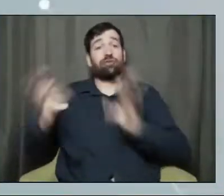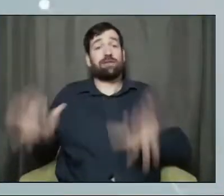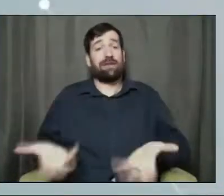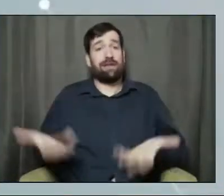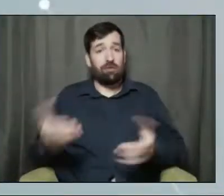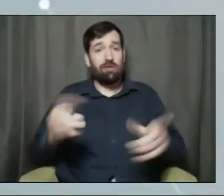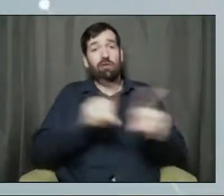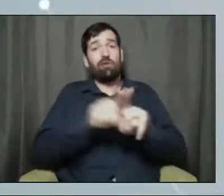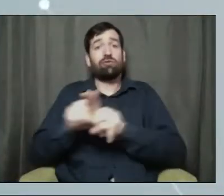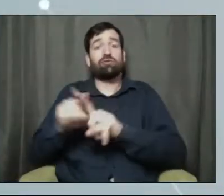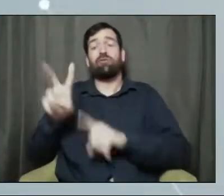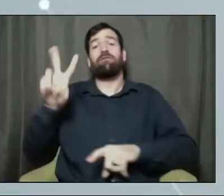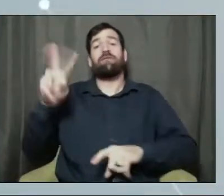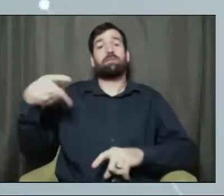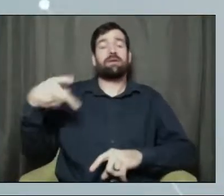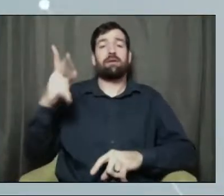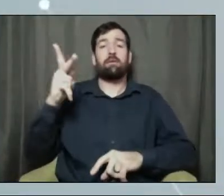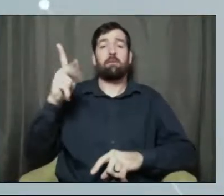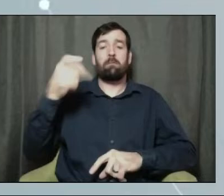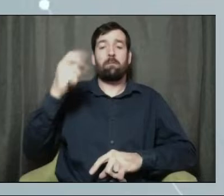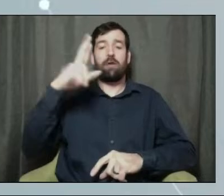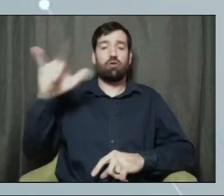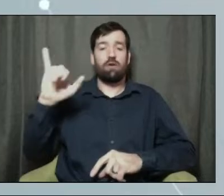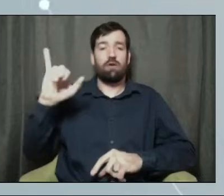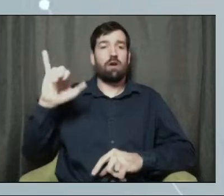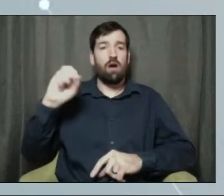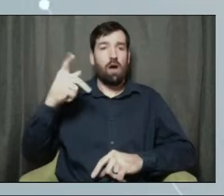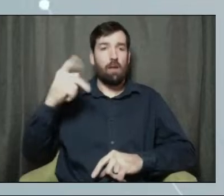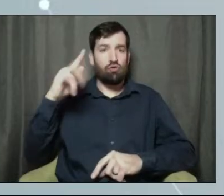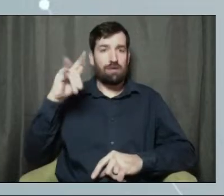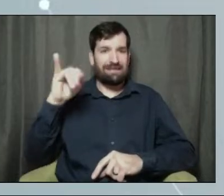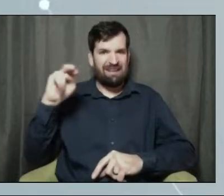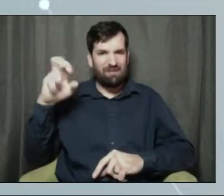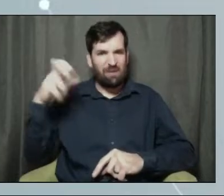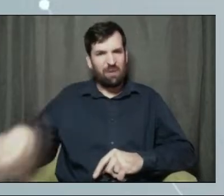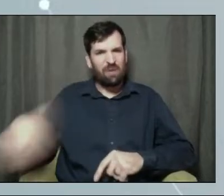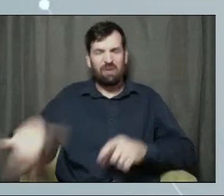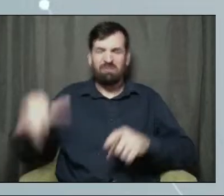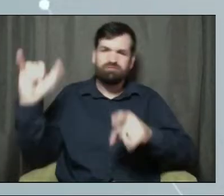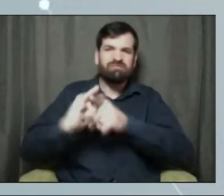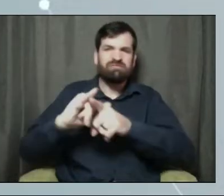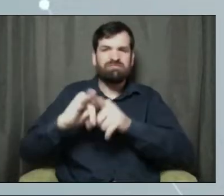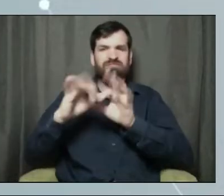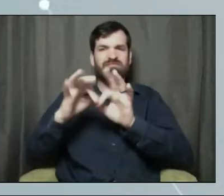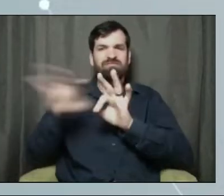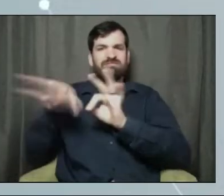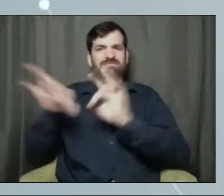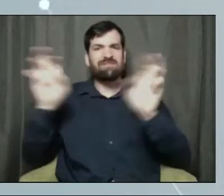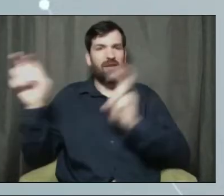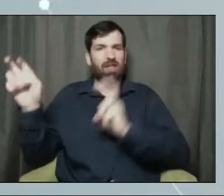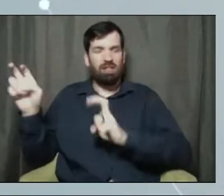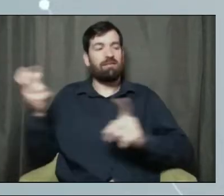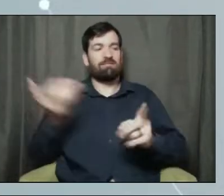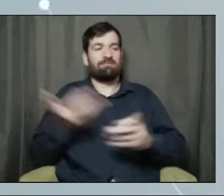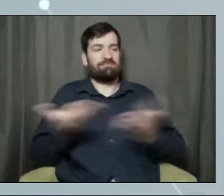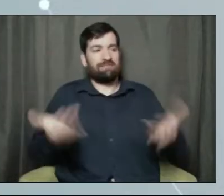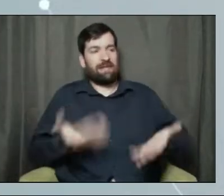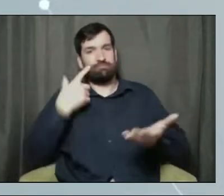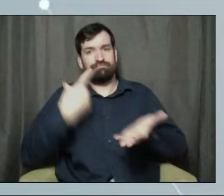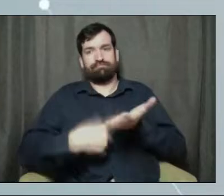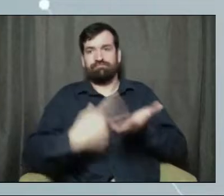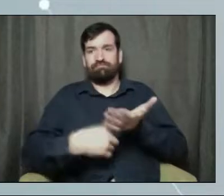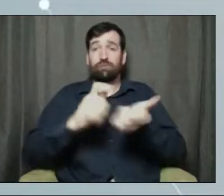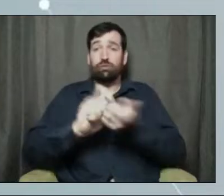of Perioperative and Procedural Services. Oh my gosh, you've got the longest title. Okay, he is here to talk with us about the changes in